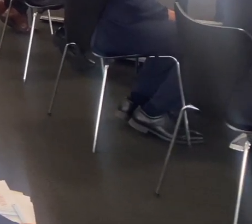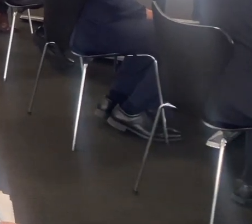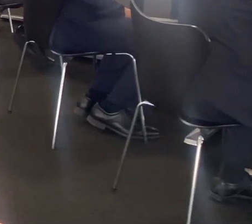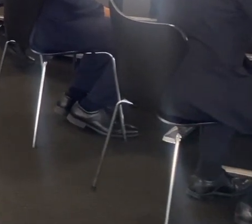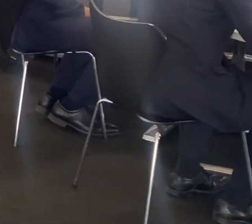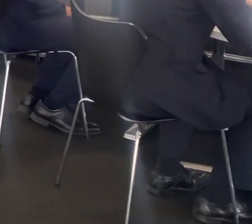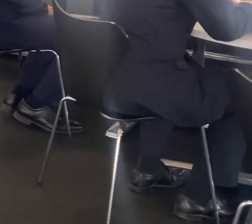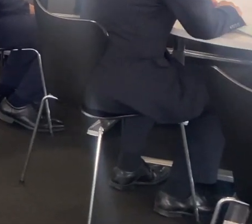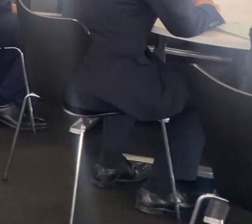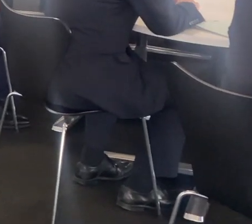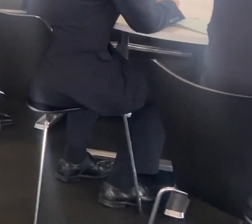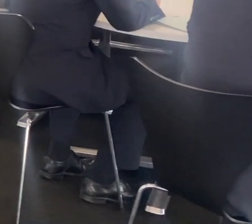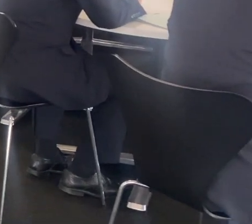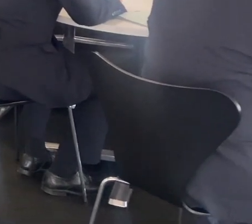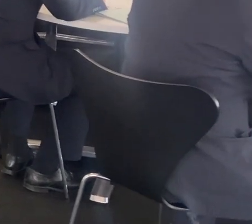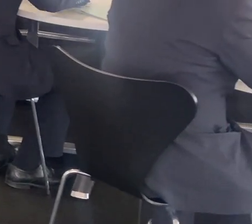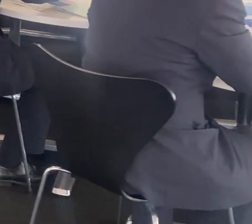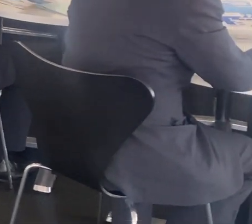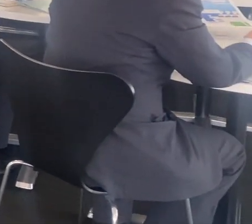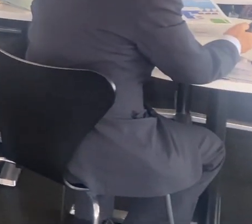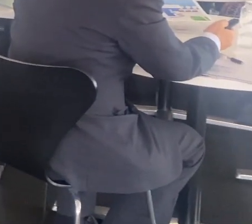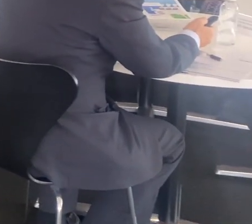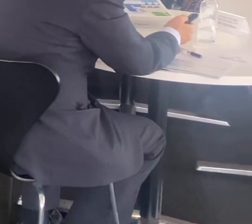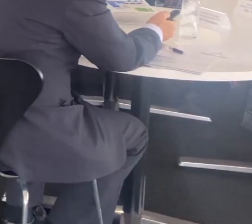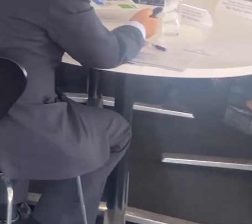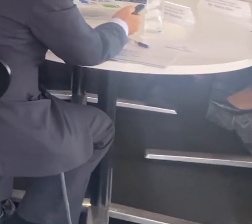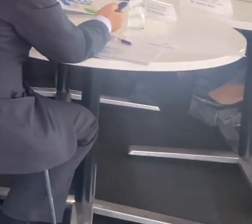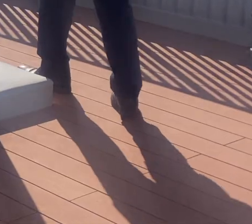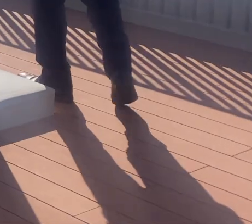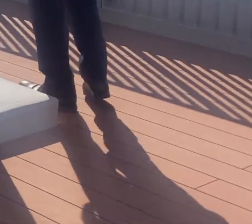Britain. They were already running those big ports. They